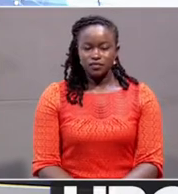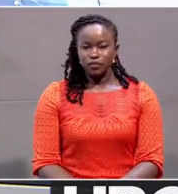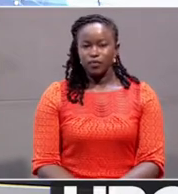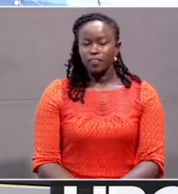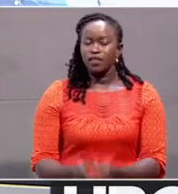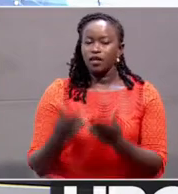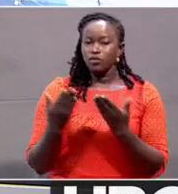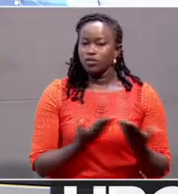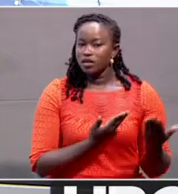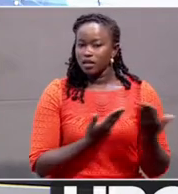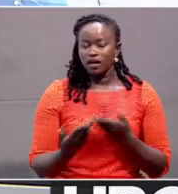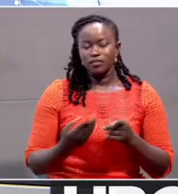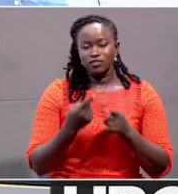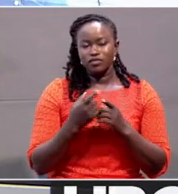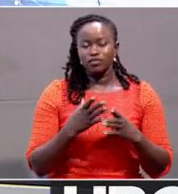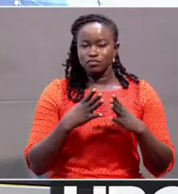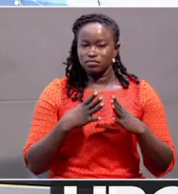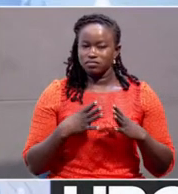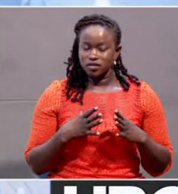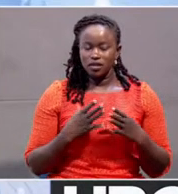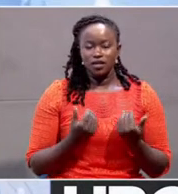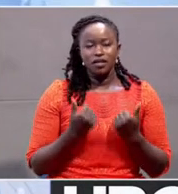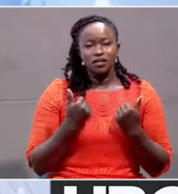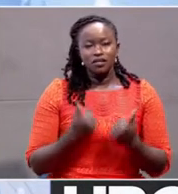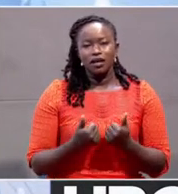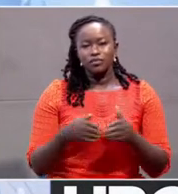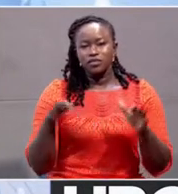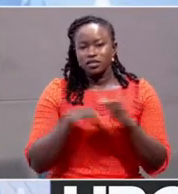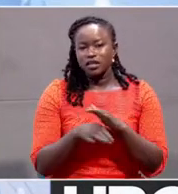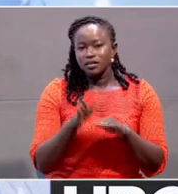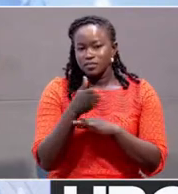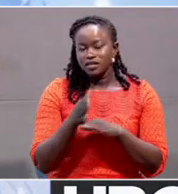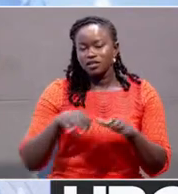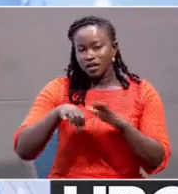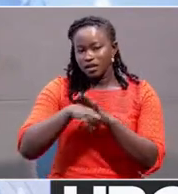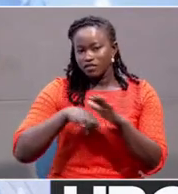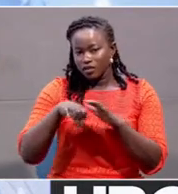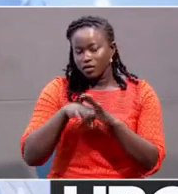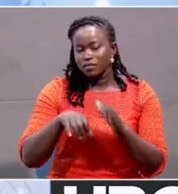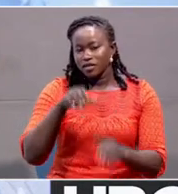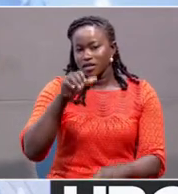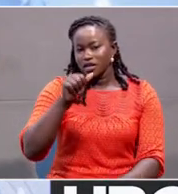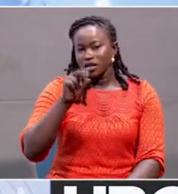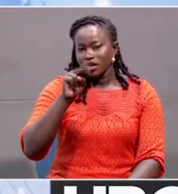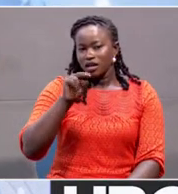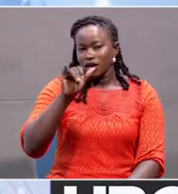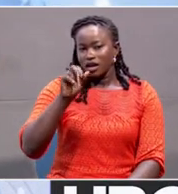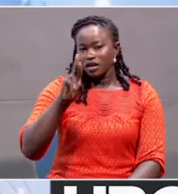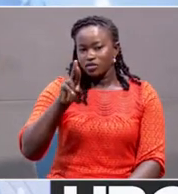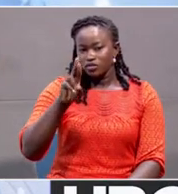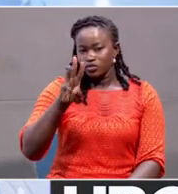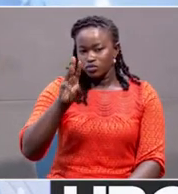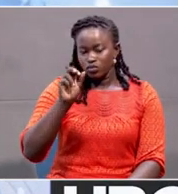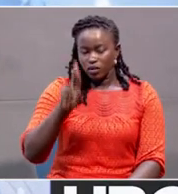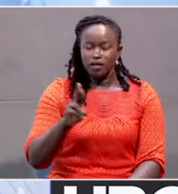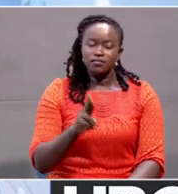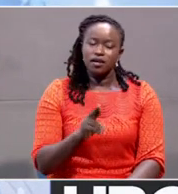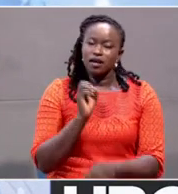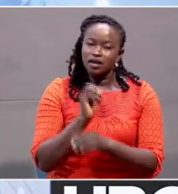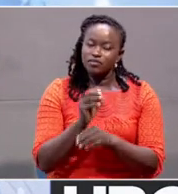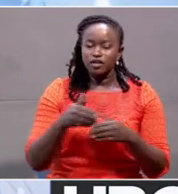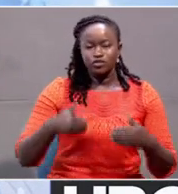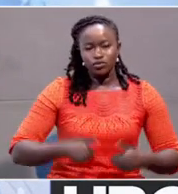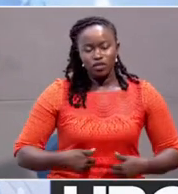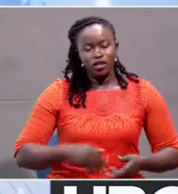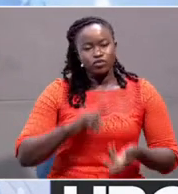Welcome back from that short commercial break. In more stories, State Minister for Environment, Beatrice Enyuar, has advised the youth to embrace mindset change